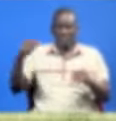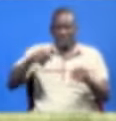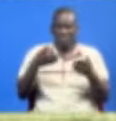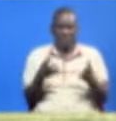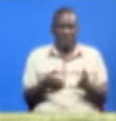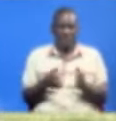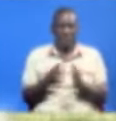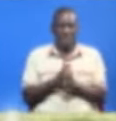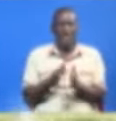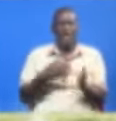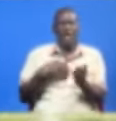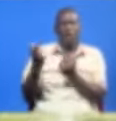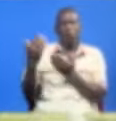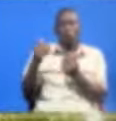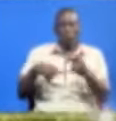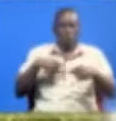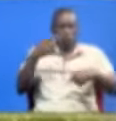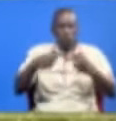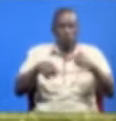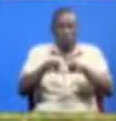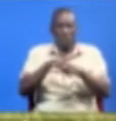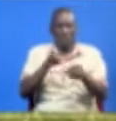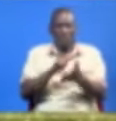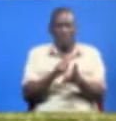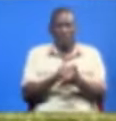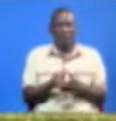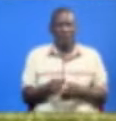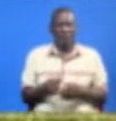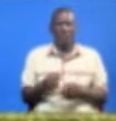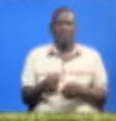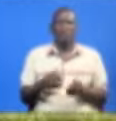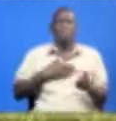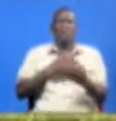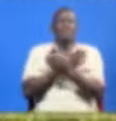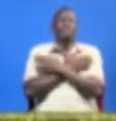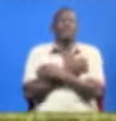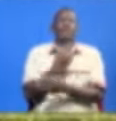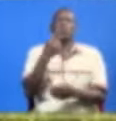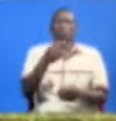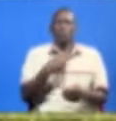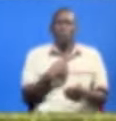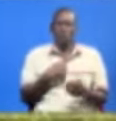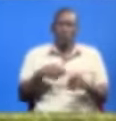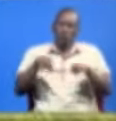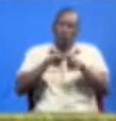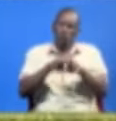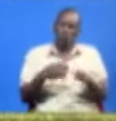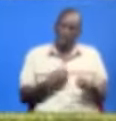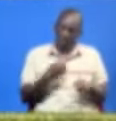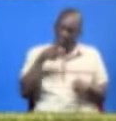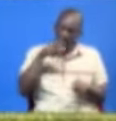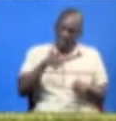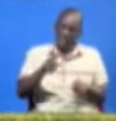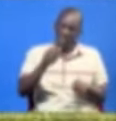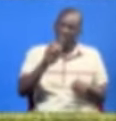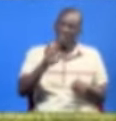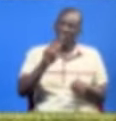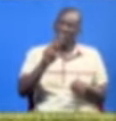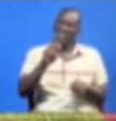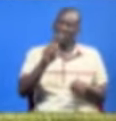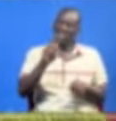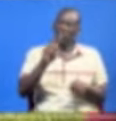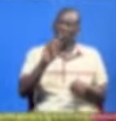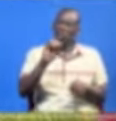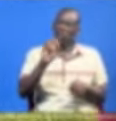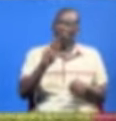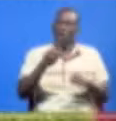I hope wataendelea hivyo. Nimeambiwa na best yangu plus nimeiona TikTok wenye watu wana